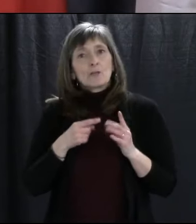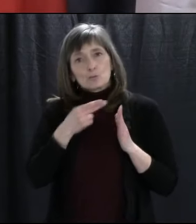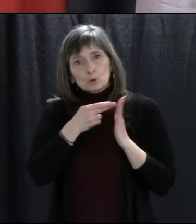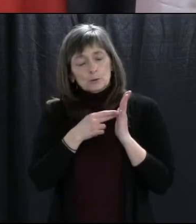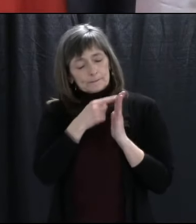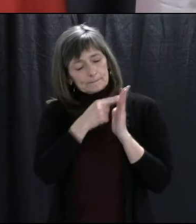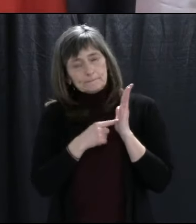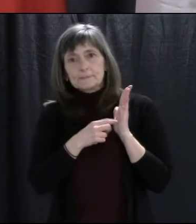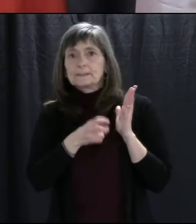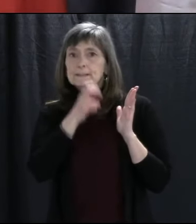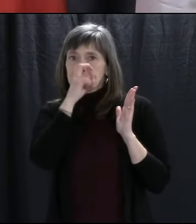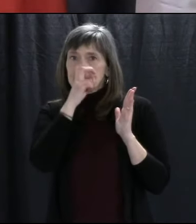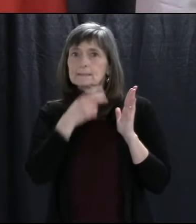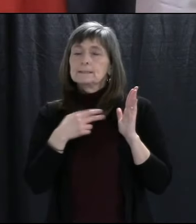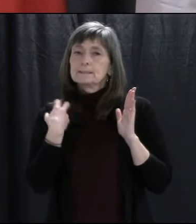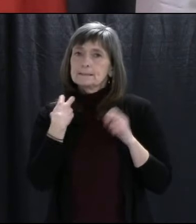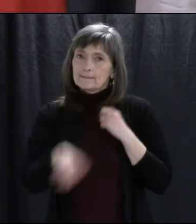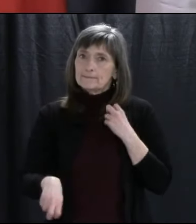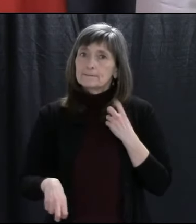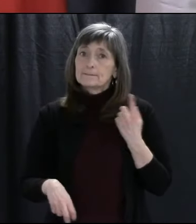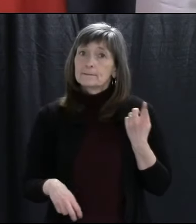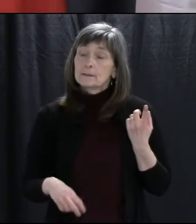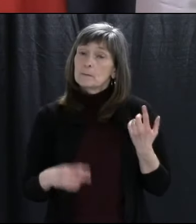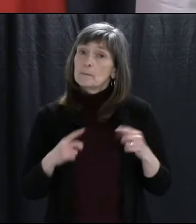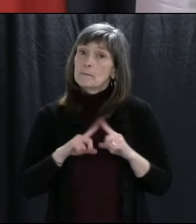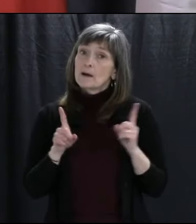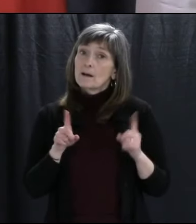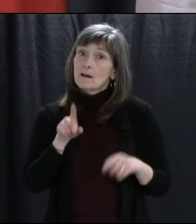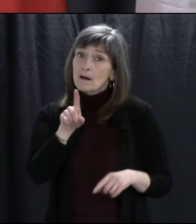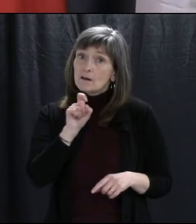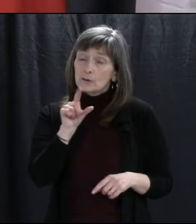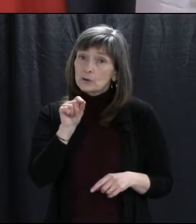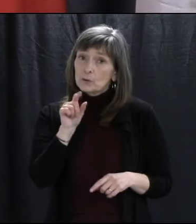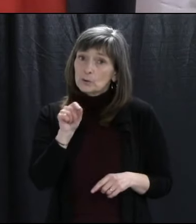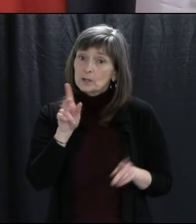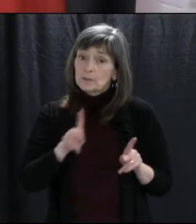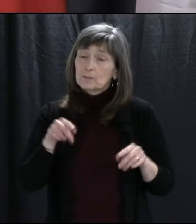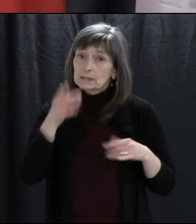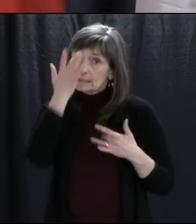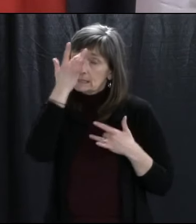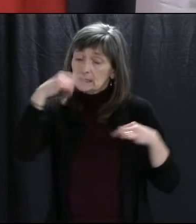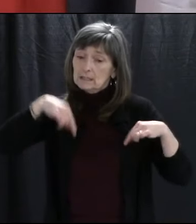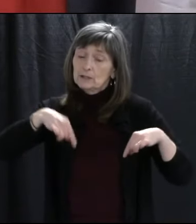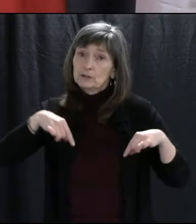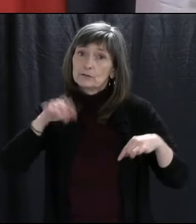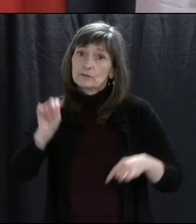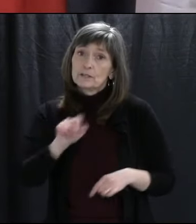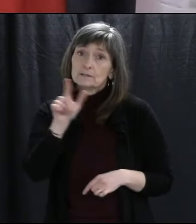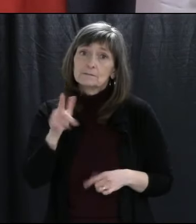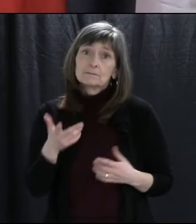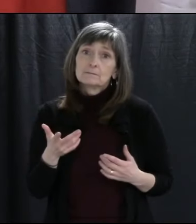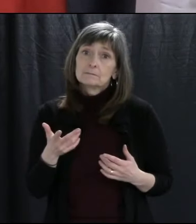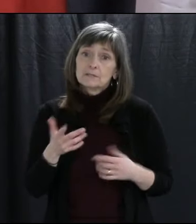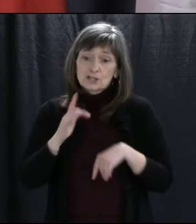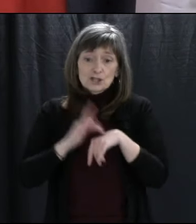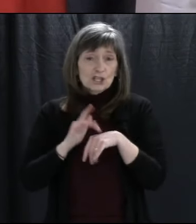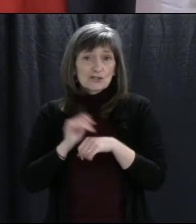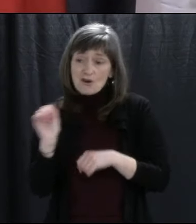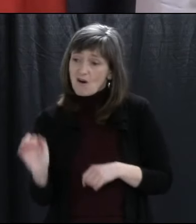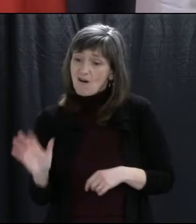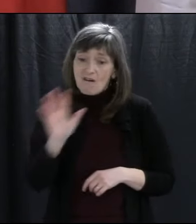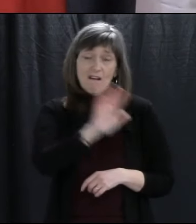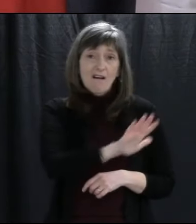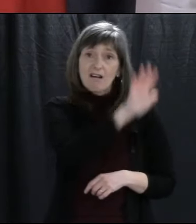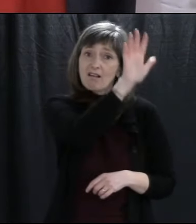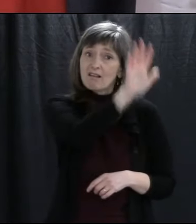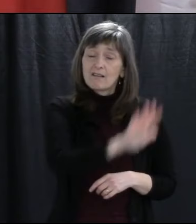with today's announcement of 120 cases in Newfoundland and Labrador, moving in all regions of this province, we must